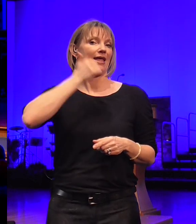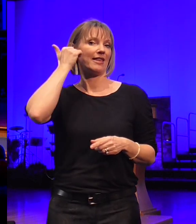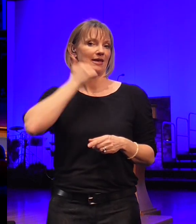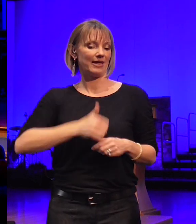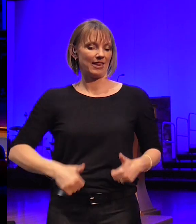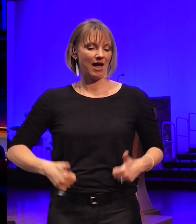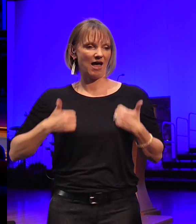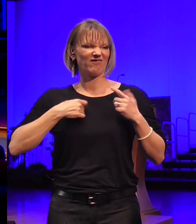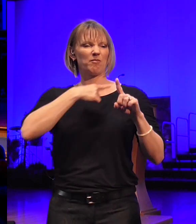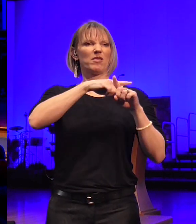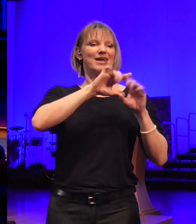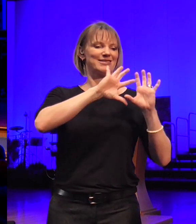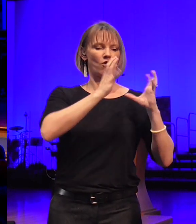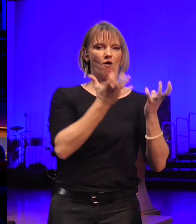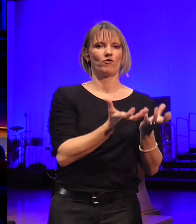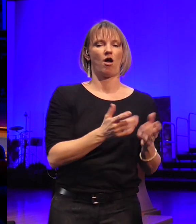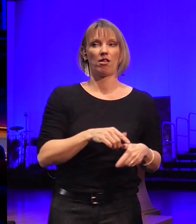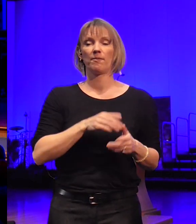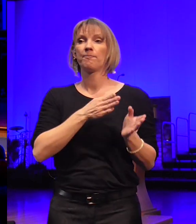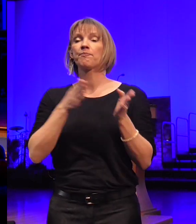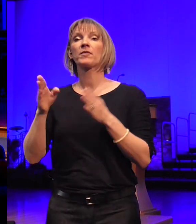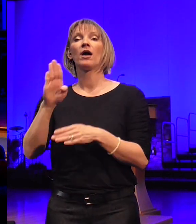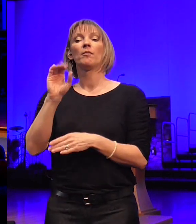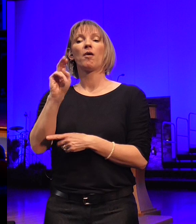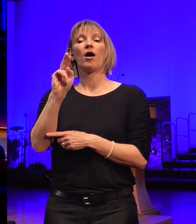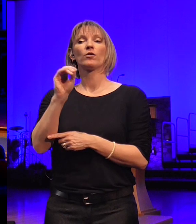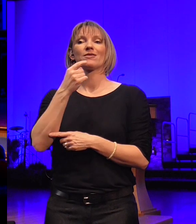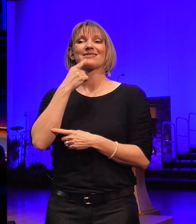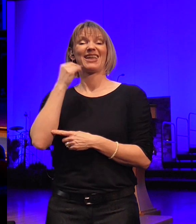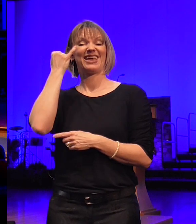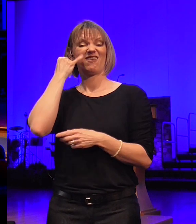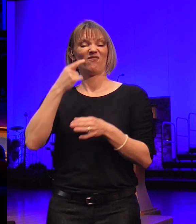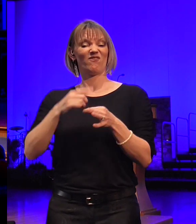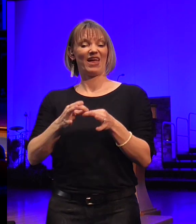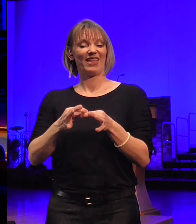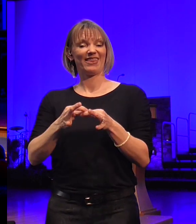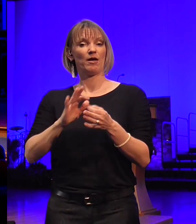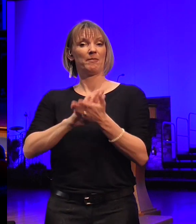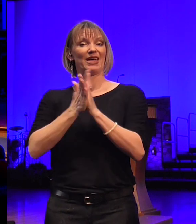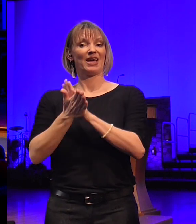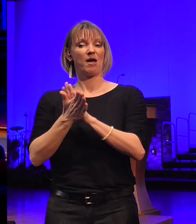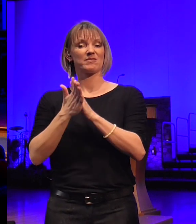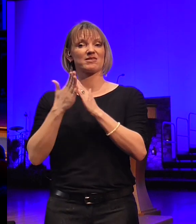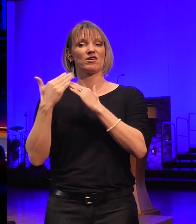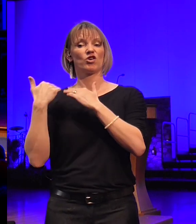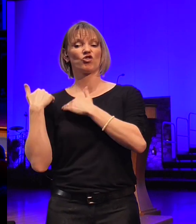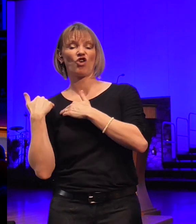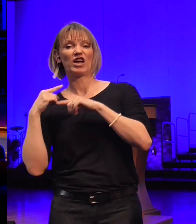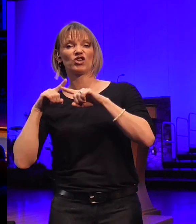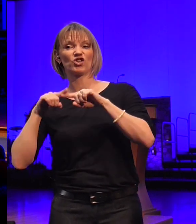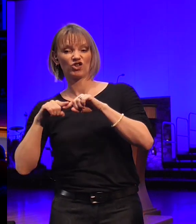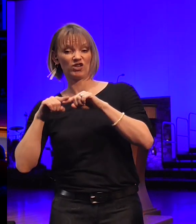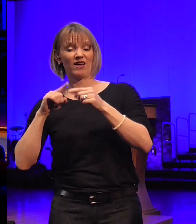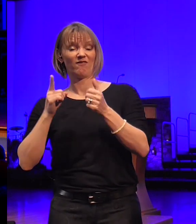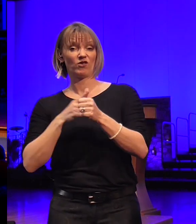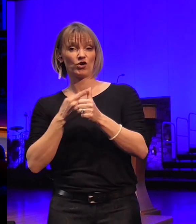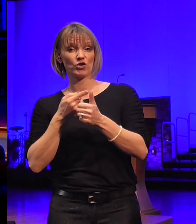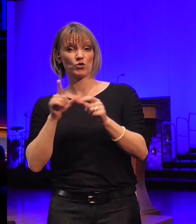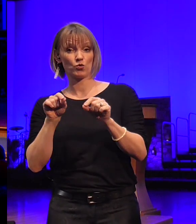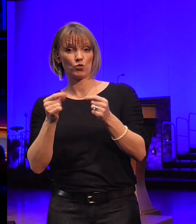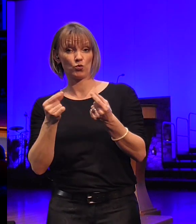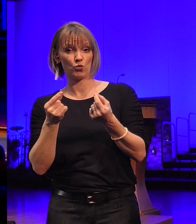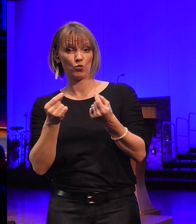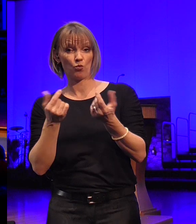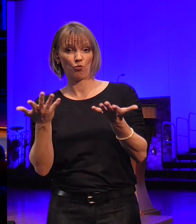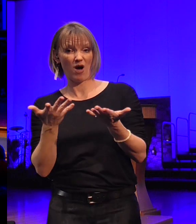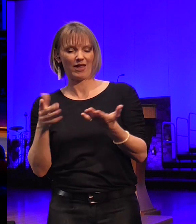life. Bono says that if his faith ever becomes a crutch, the first thing he wants to do is to throw it away.